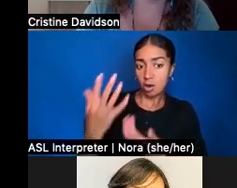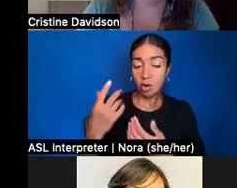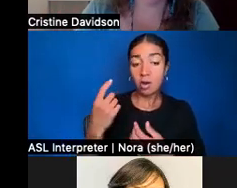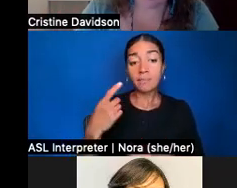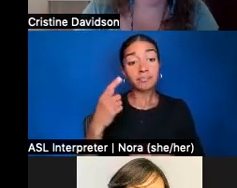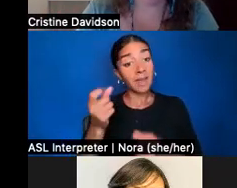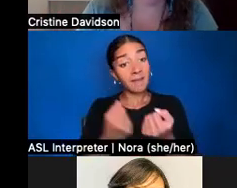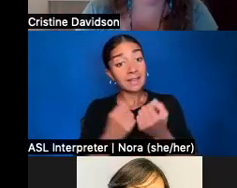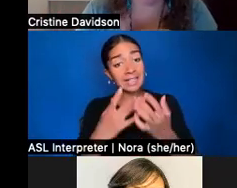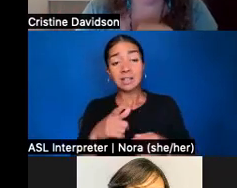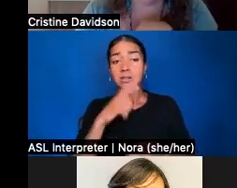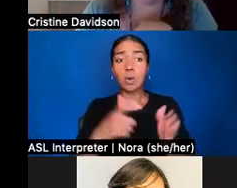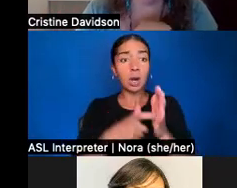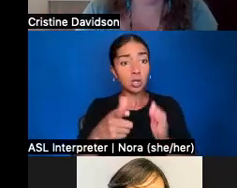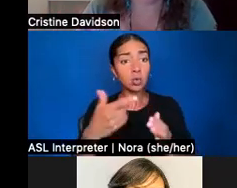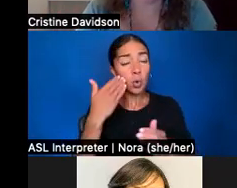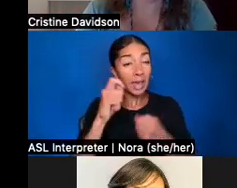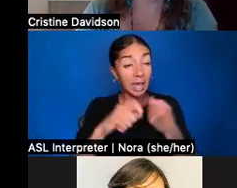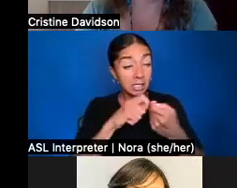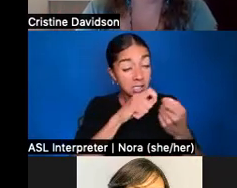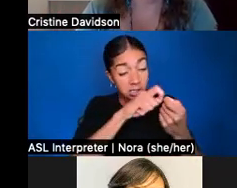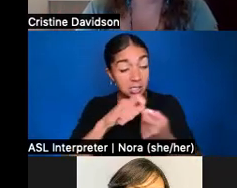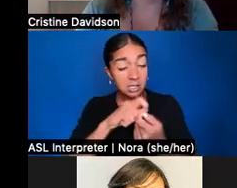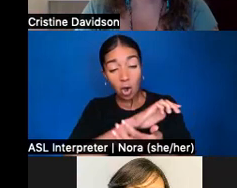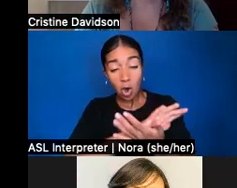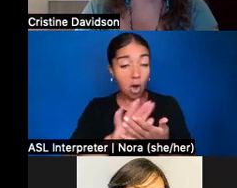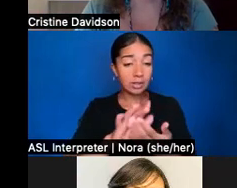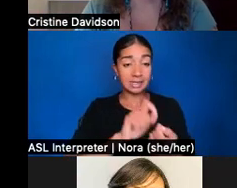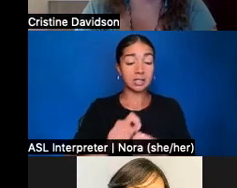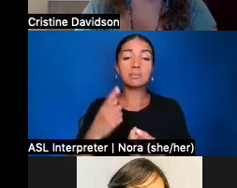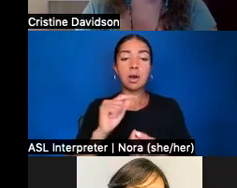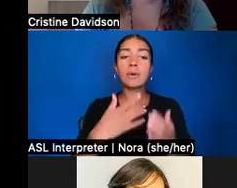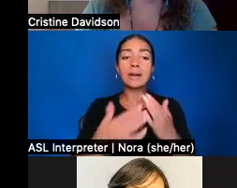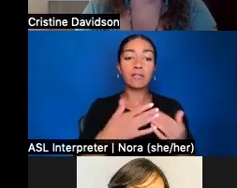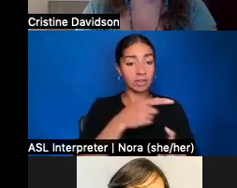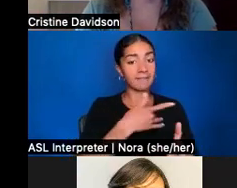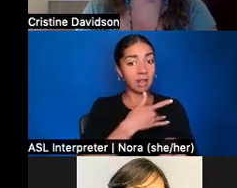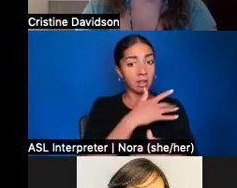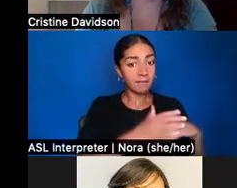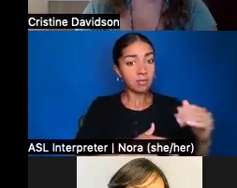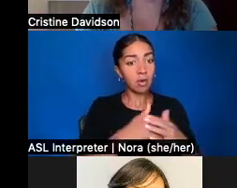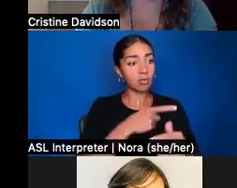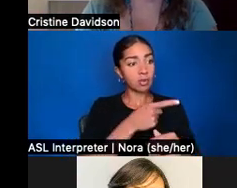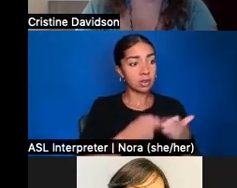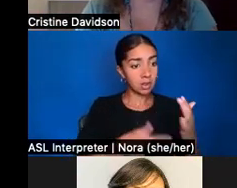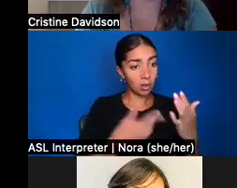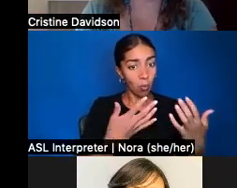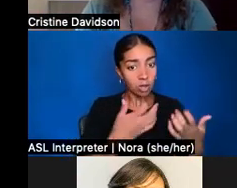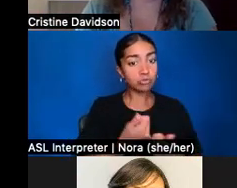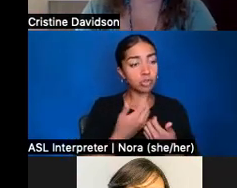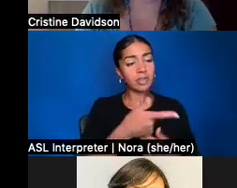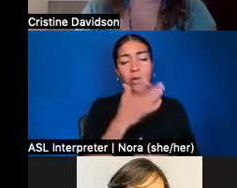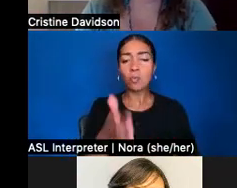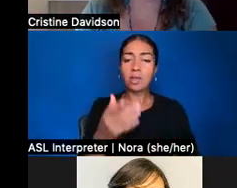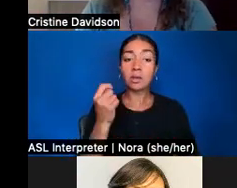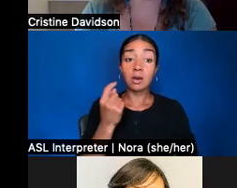what they need to share with you, they will share, right? That compassion, right? The opportunity